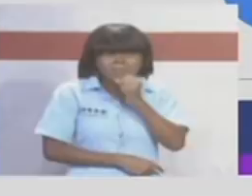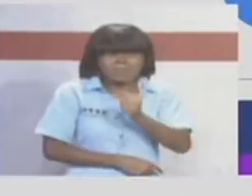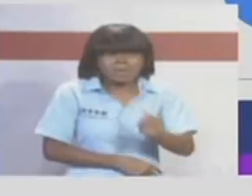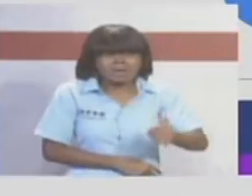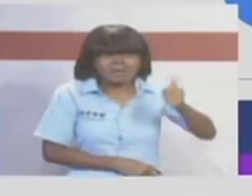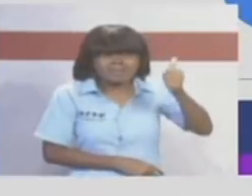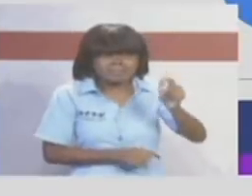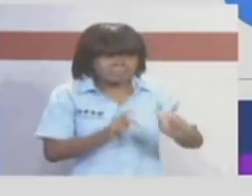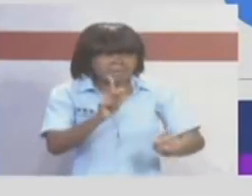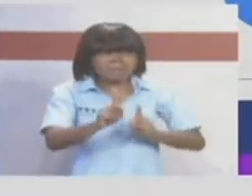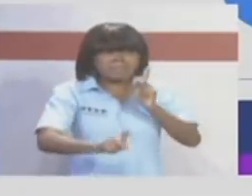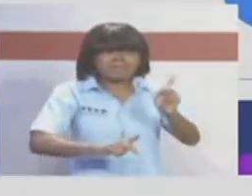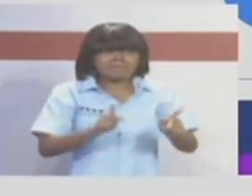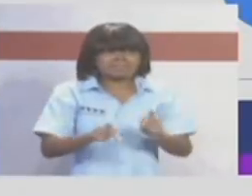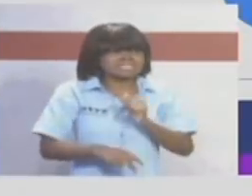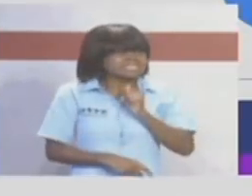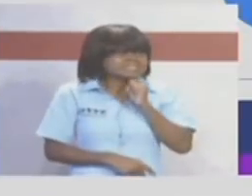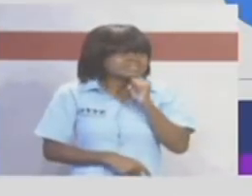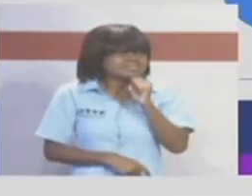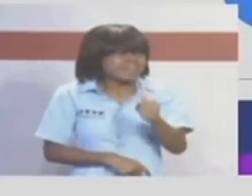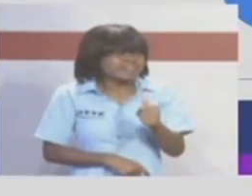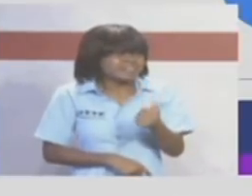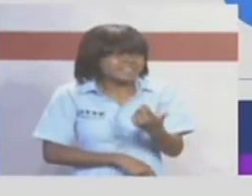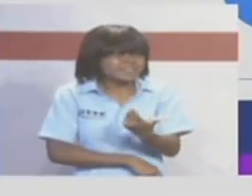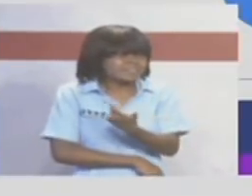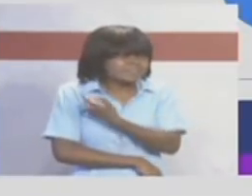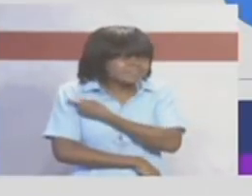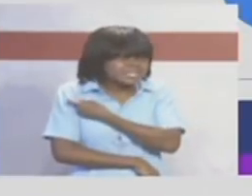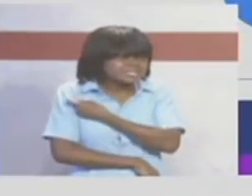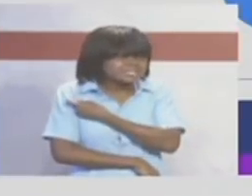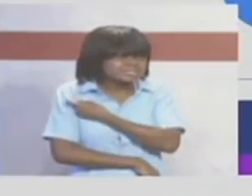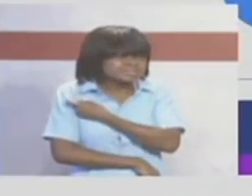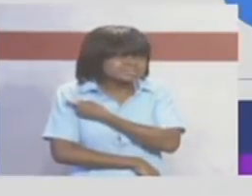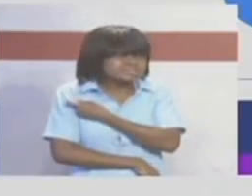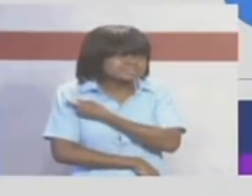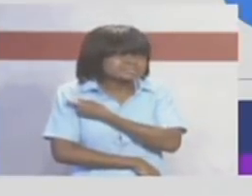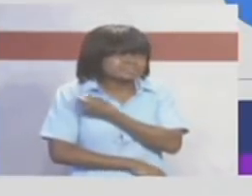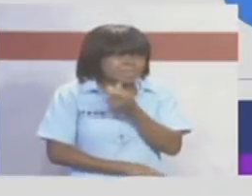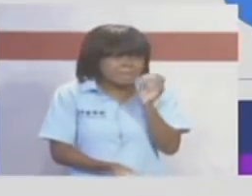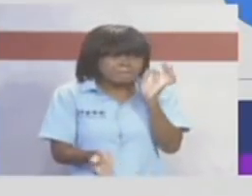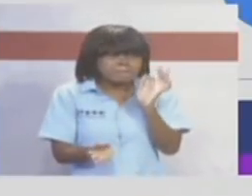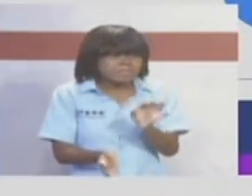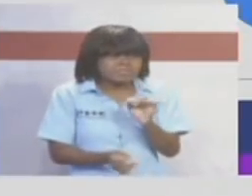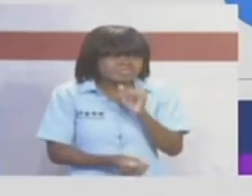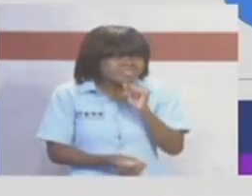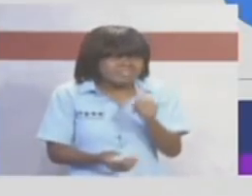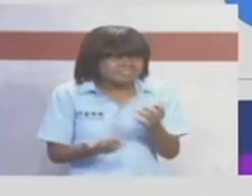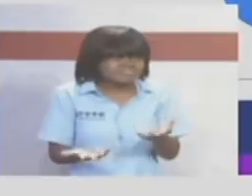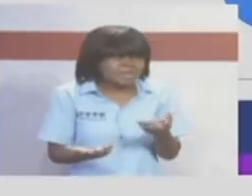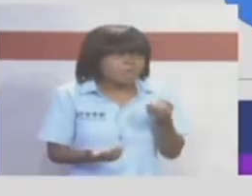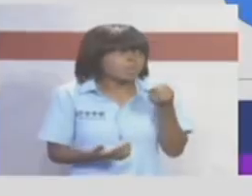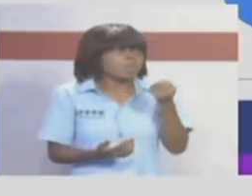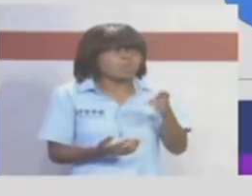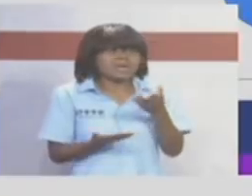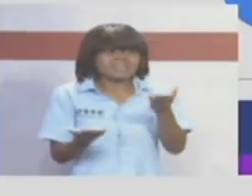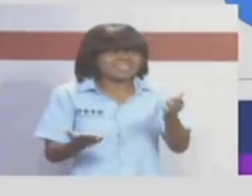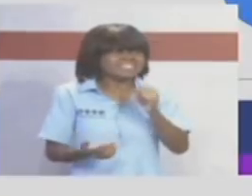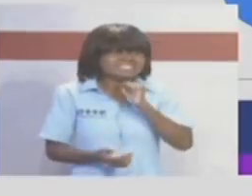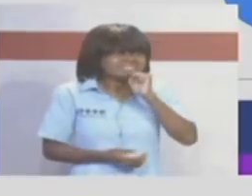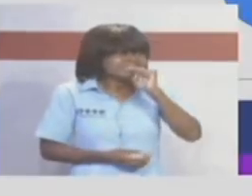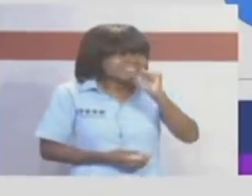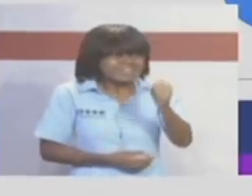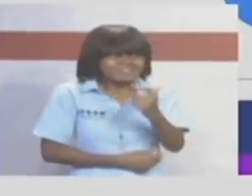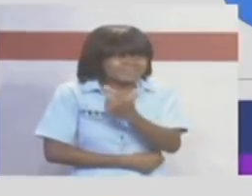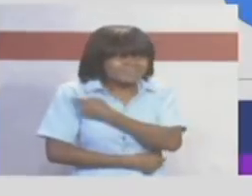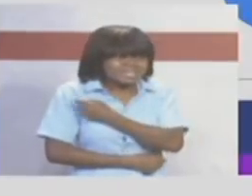vaccinated, or at least not sufficiently vaccinated? And my second question, during your presentation on Saturday, Dr. Hines, I'm not sure